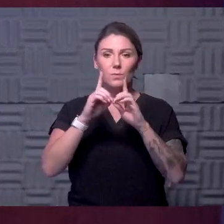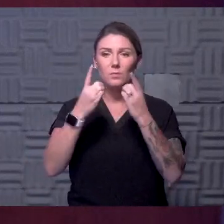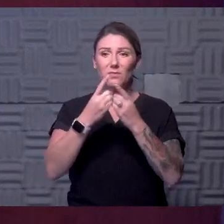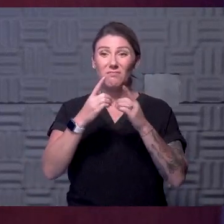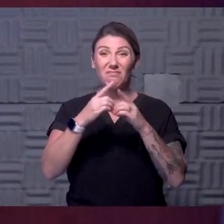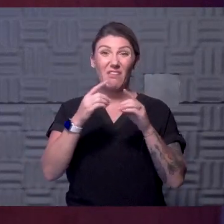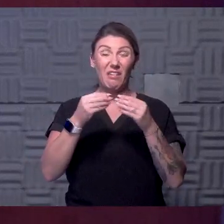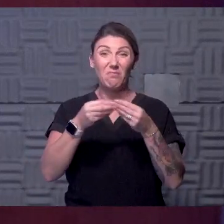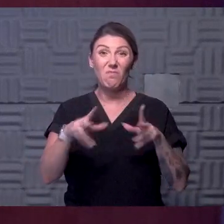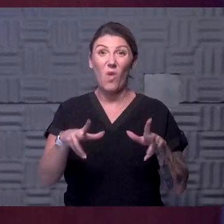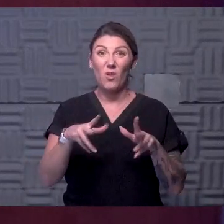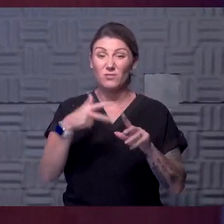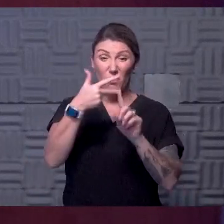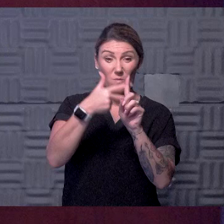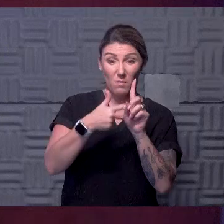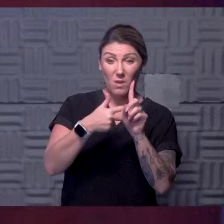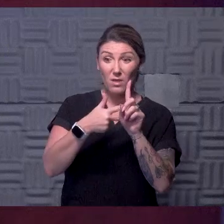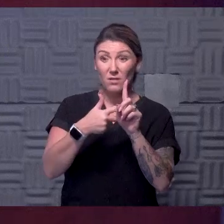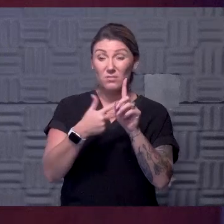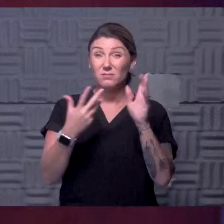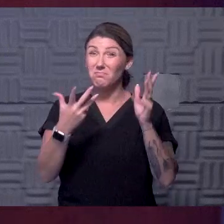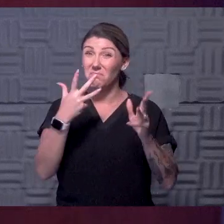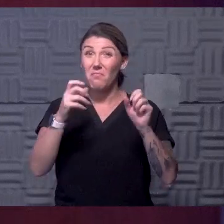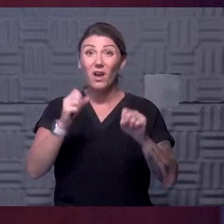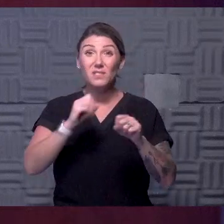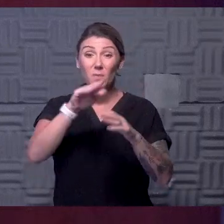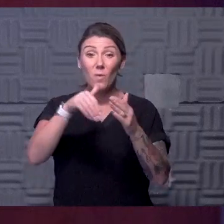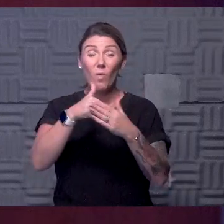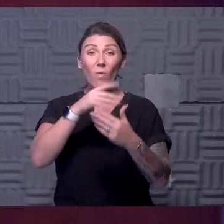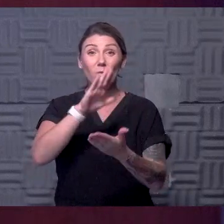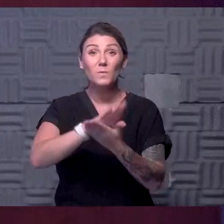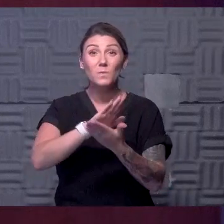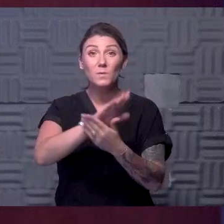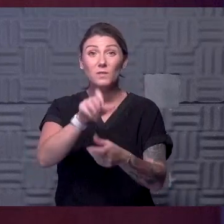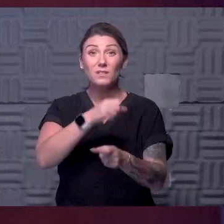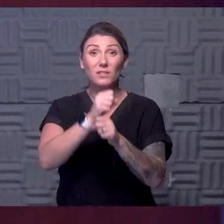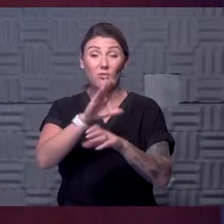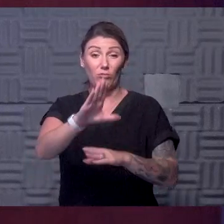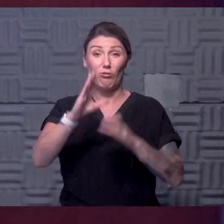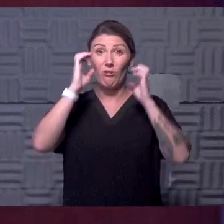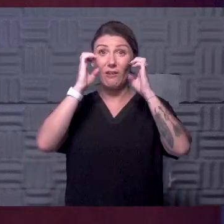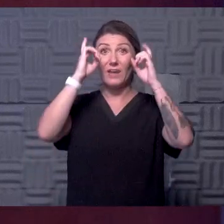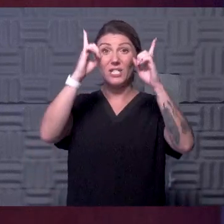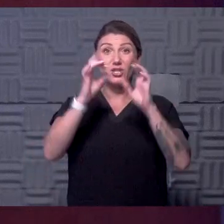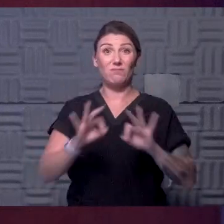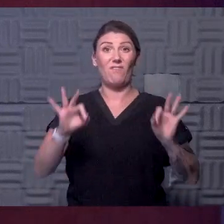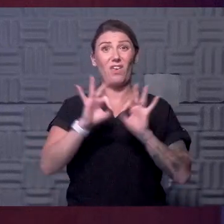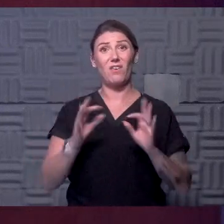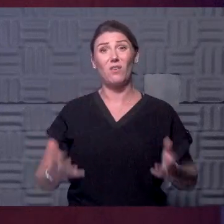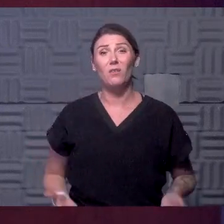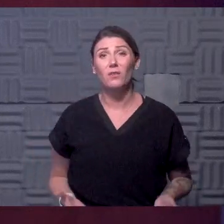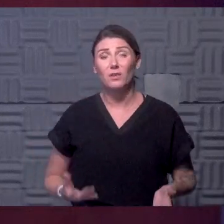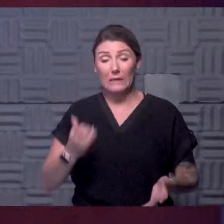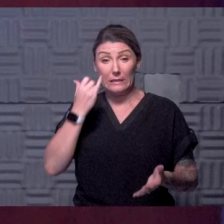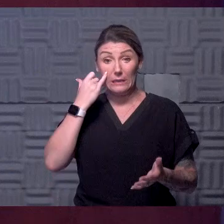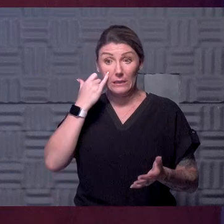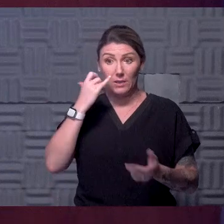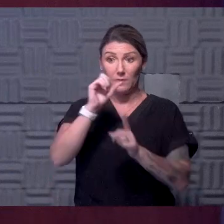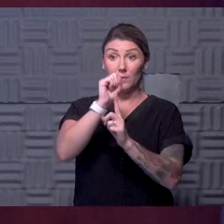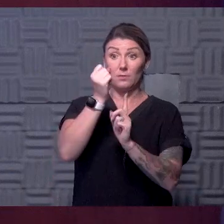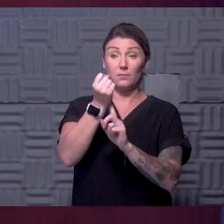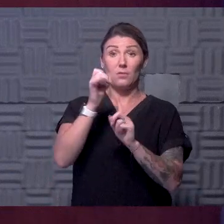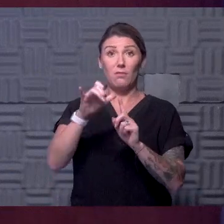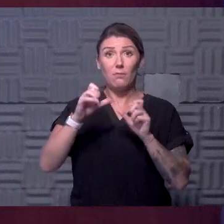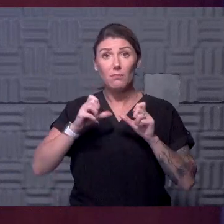anywhere from 3 months to essentially the entire school year of their educational value. And if we get into a situation where